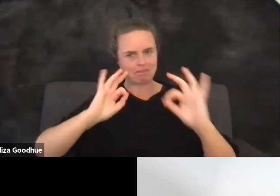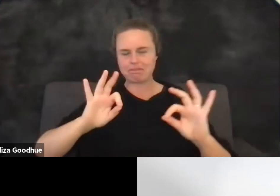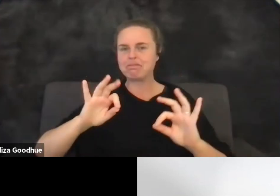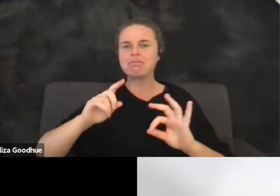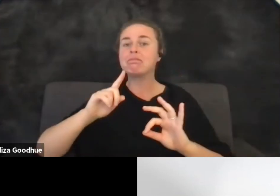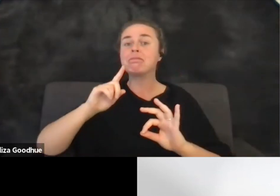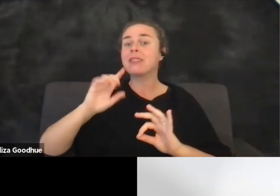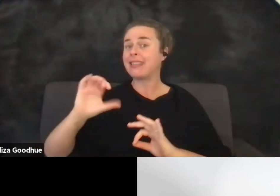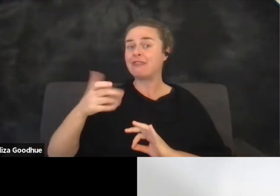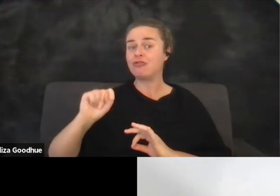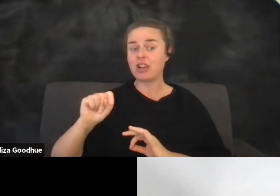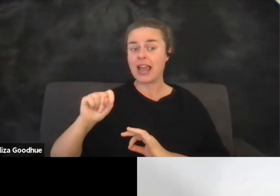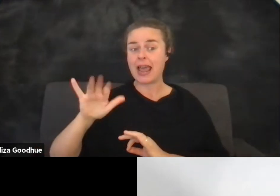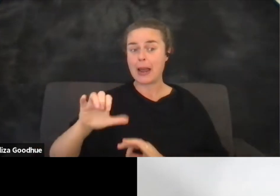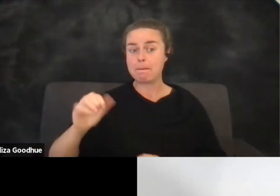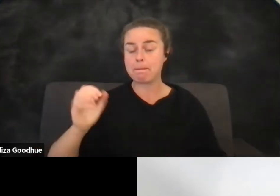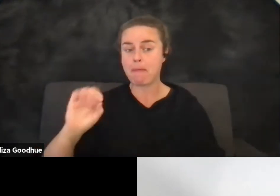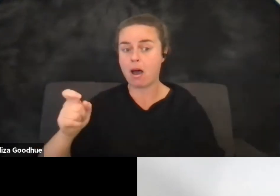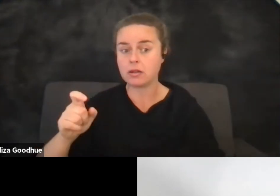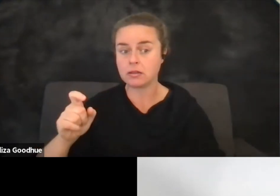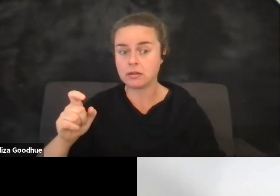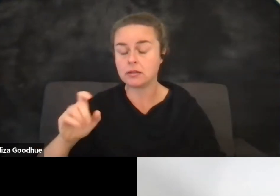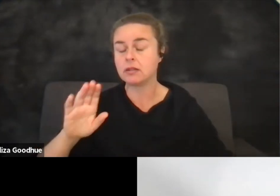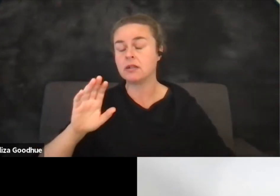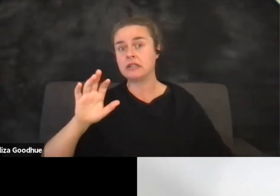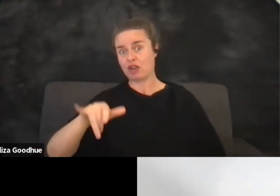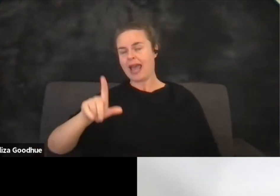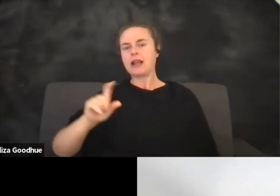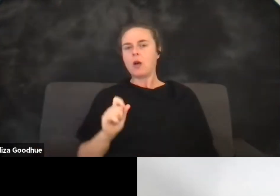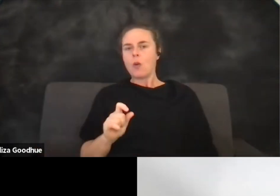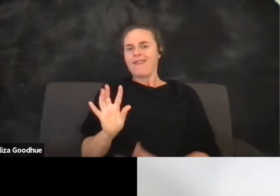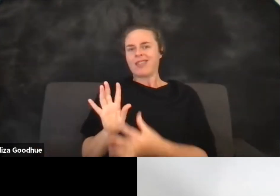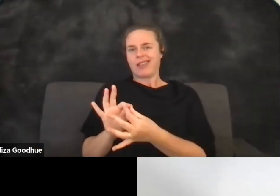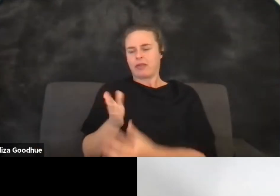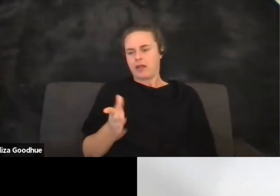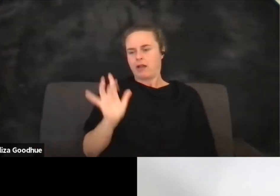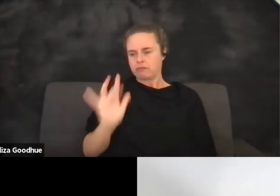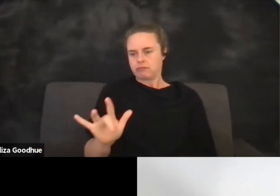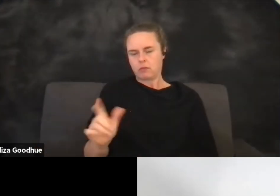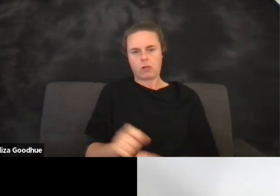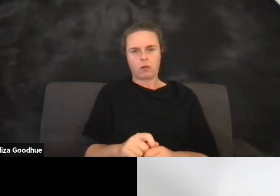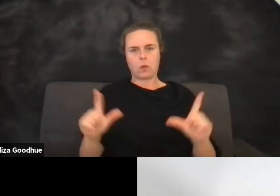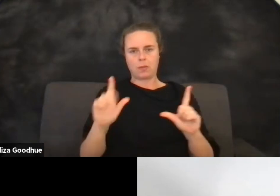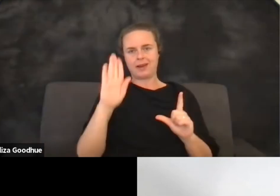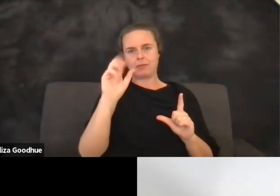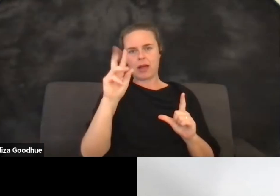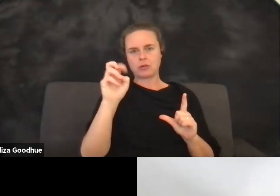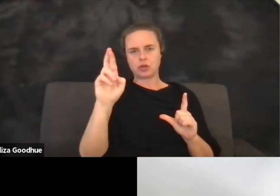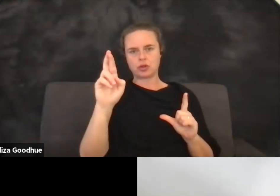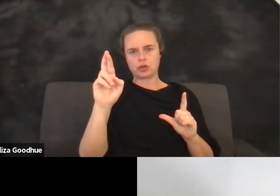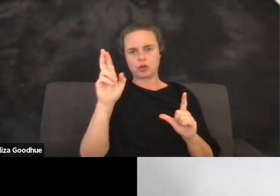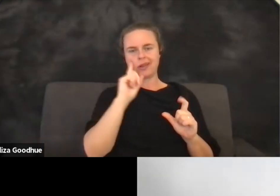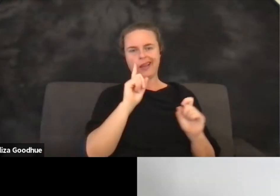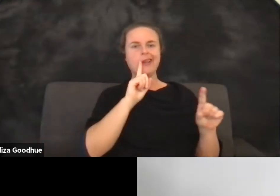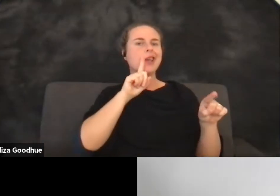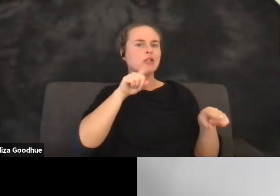on it, it will open up another browser on your screen. I believe, Denise, correct me if I'm wrong, this same link will go out with any